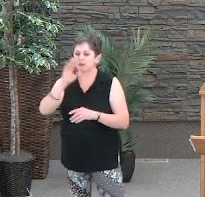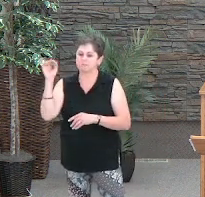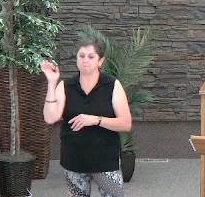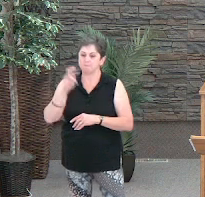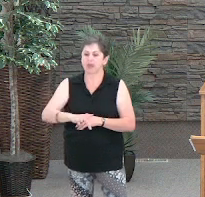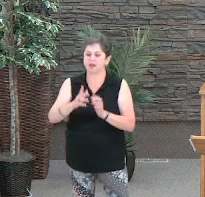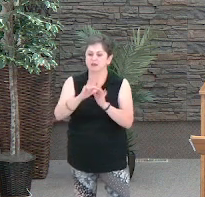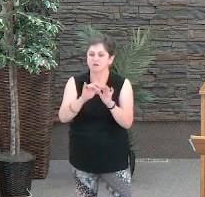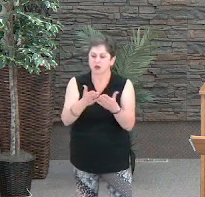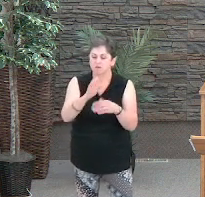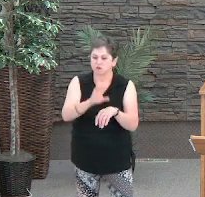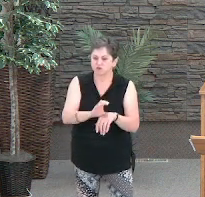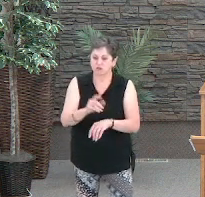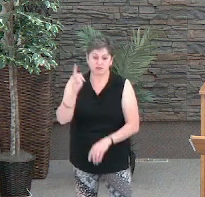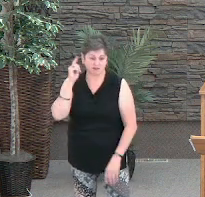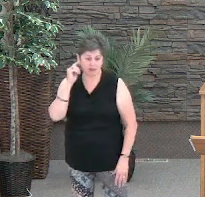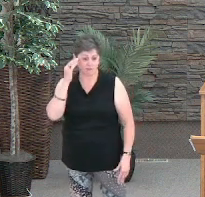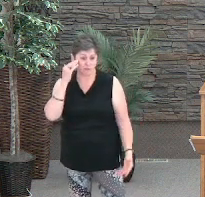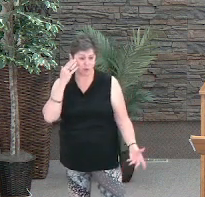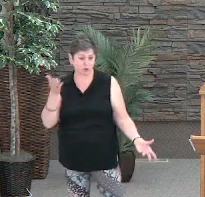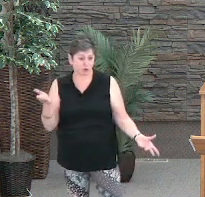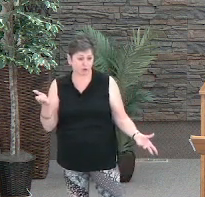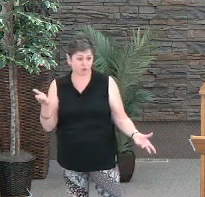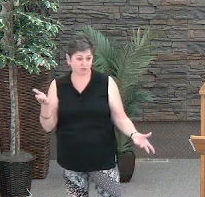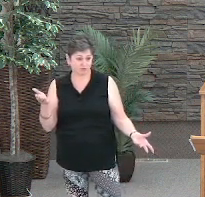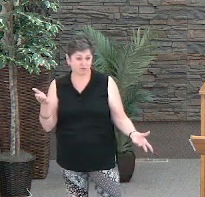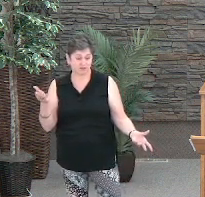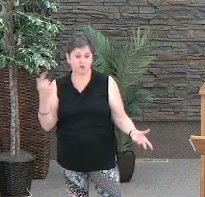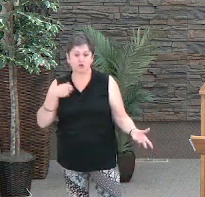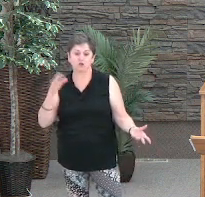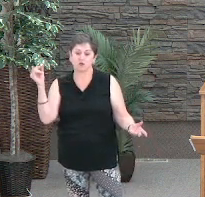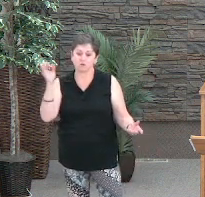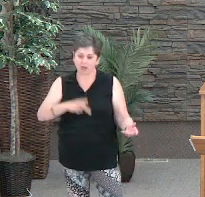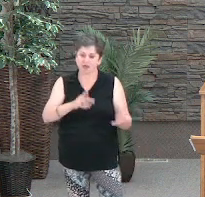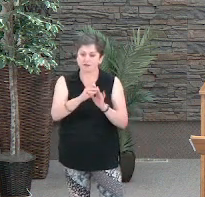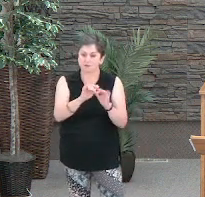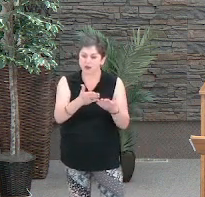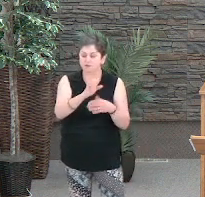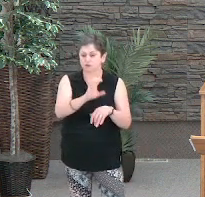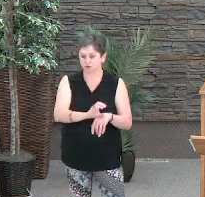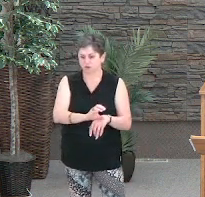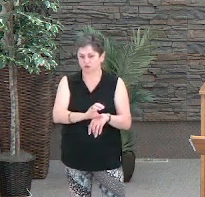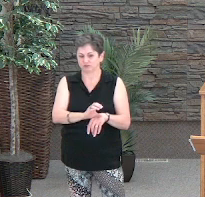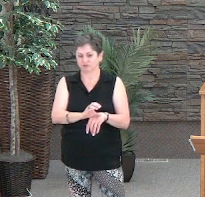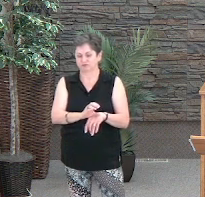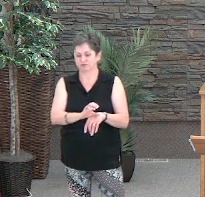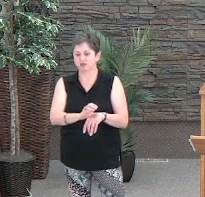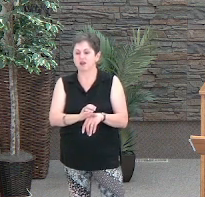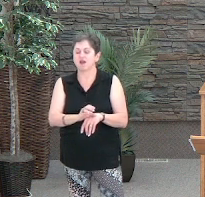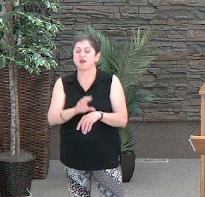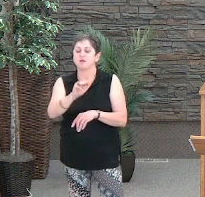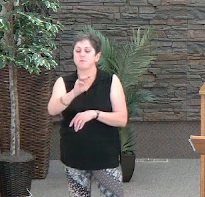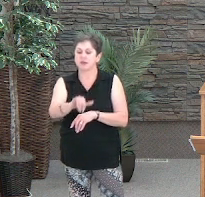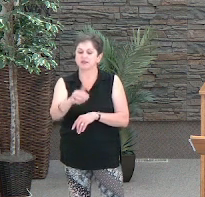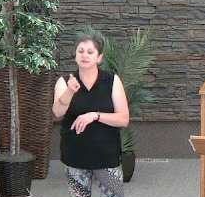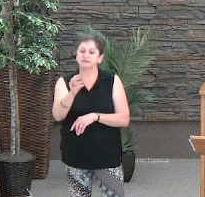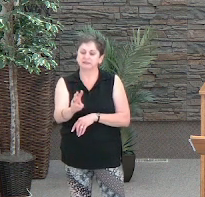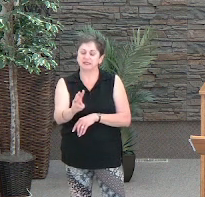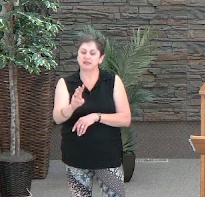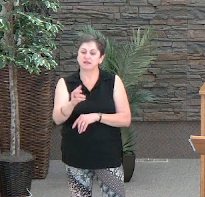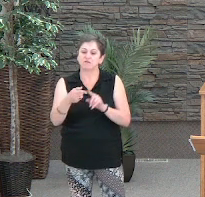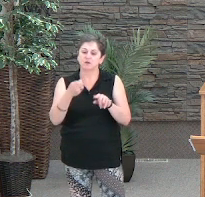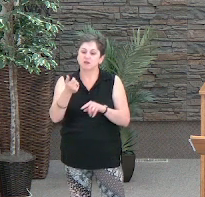back-to-the-Bible church. Does that sound familiar to you? We are to be a back-to-the-Bible church. May 16th